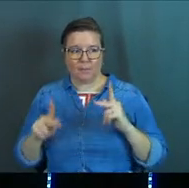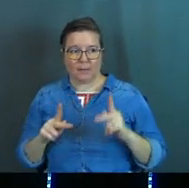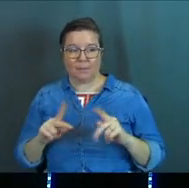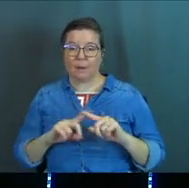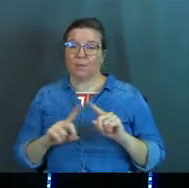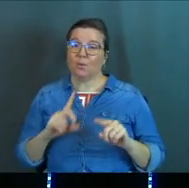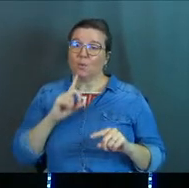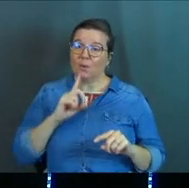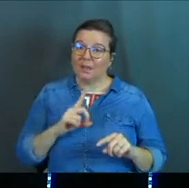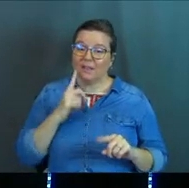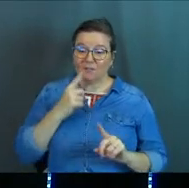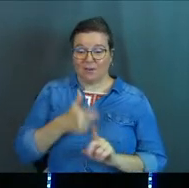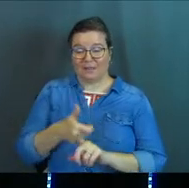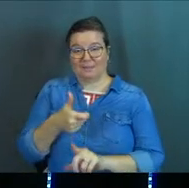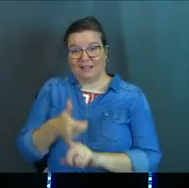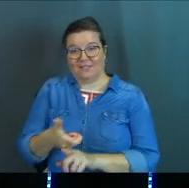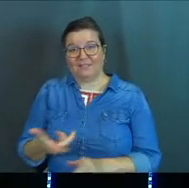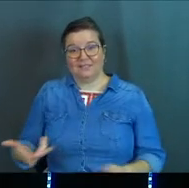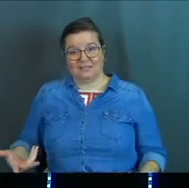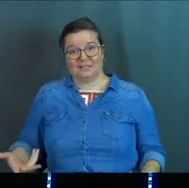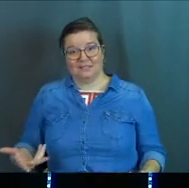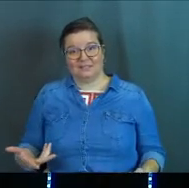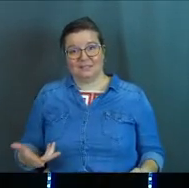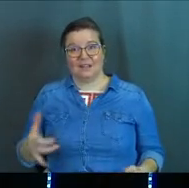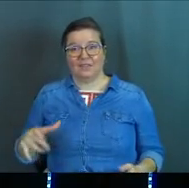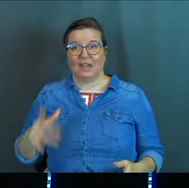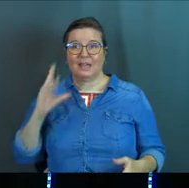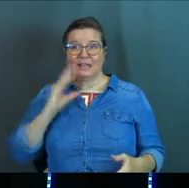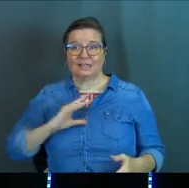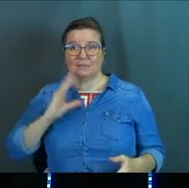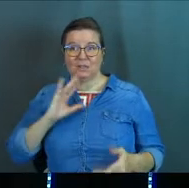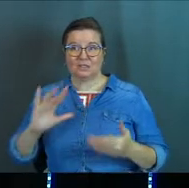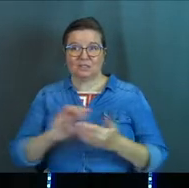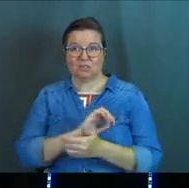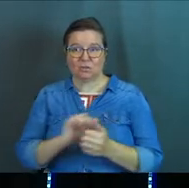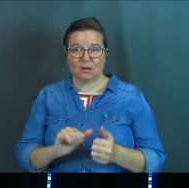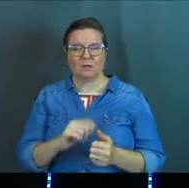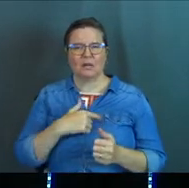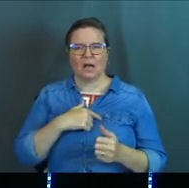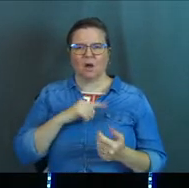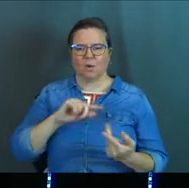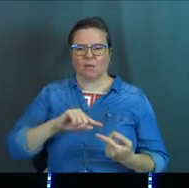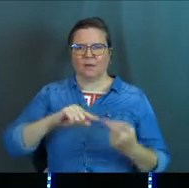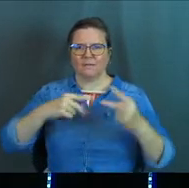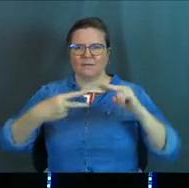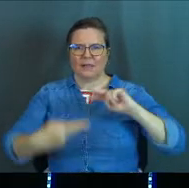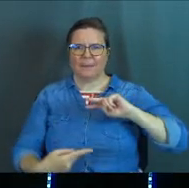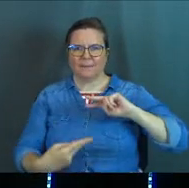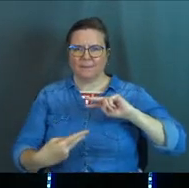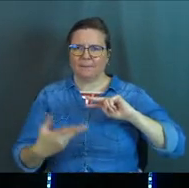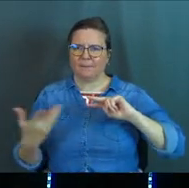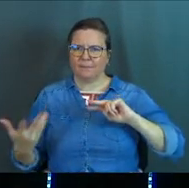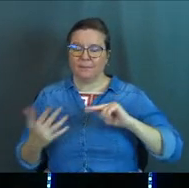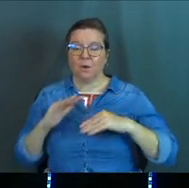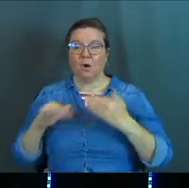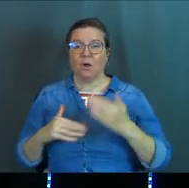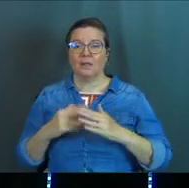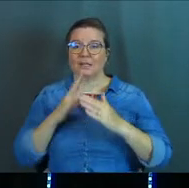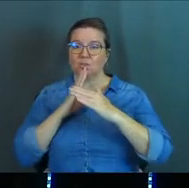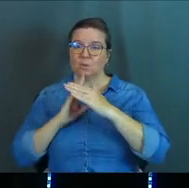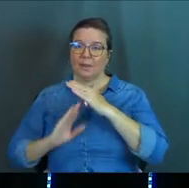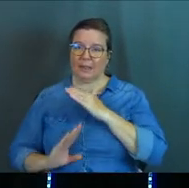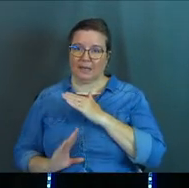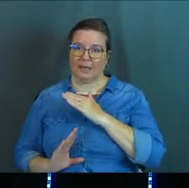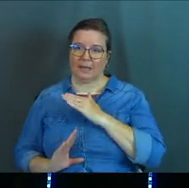people, but ultimately for themselves, that they experience destruction. Now, what's the flip? The flip of that all is